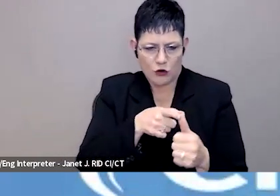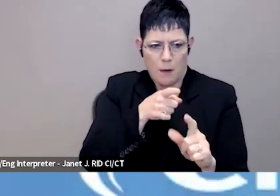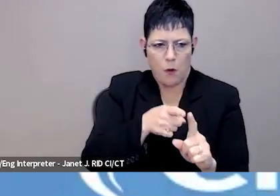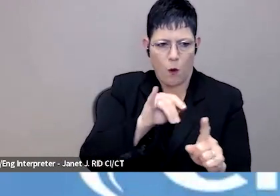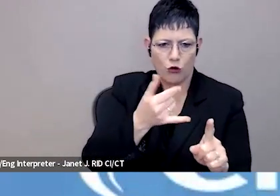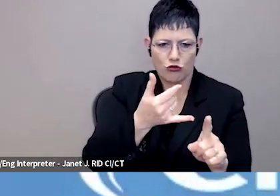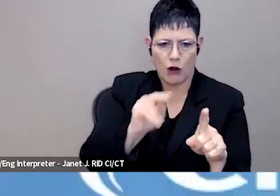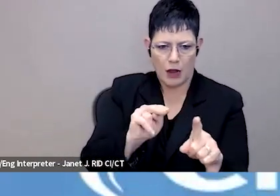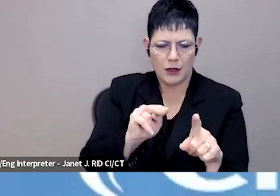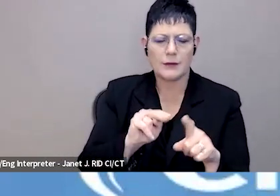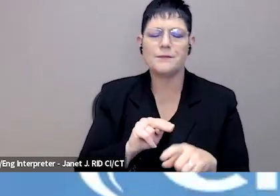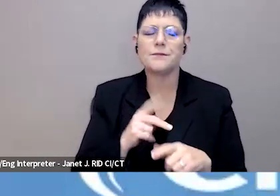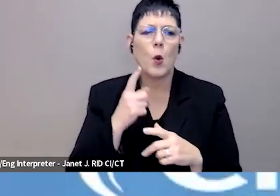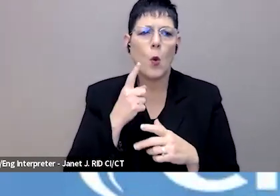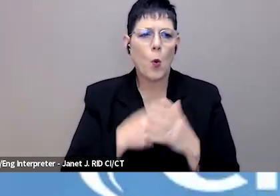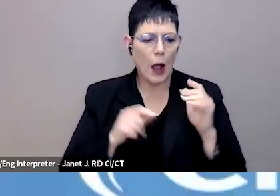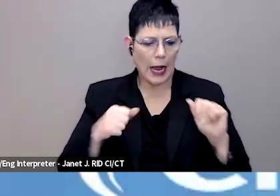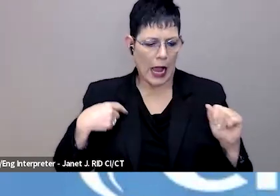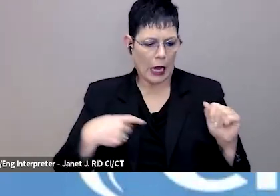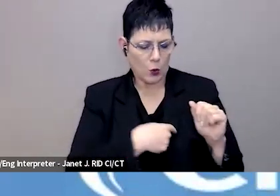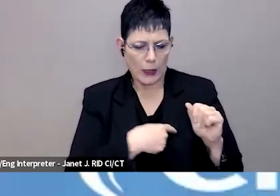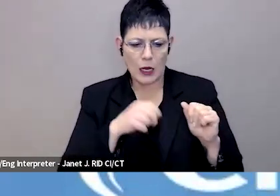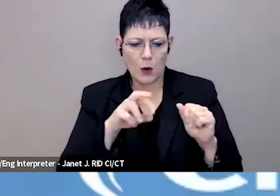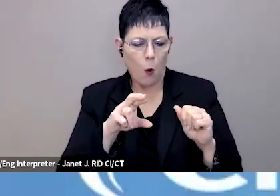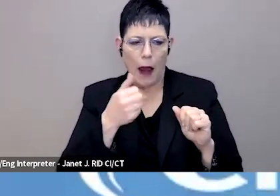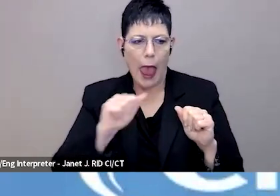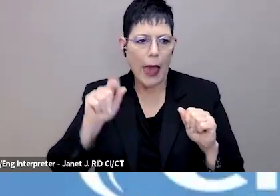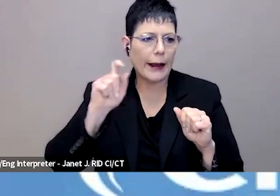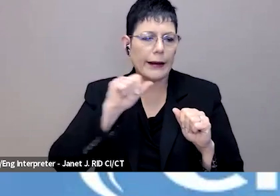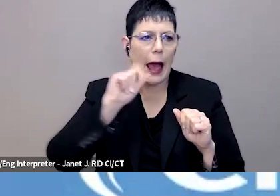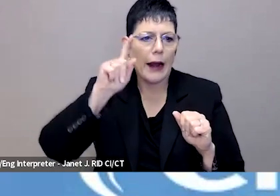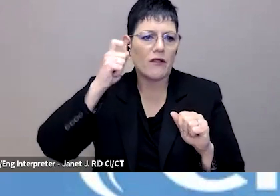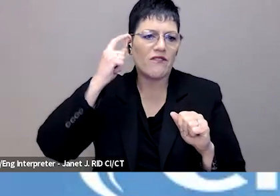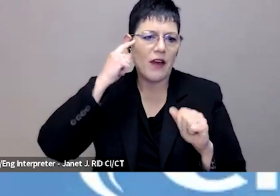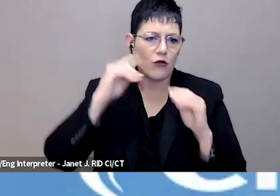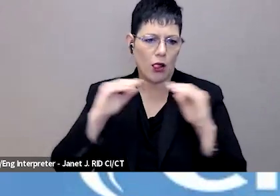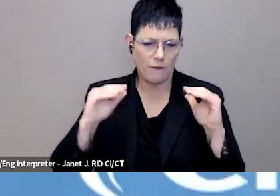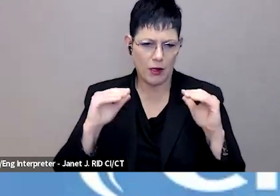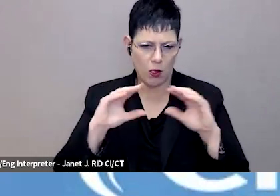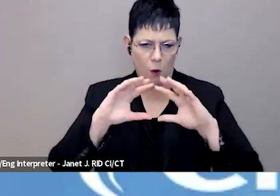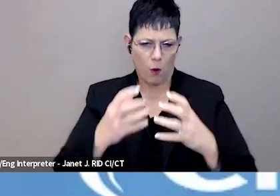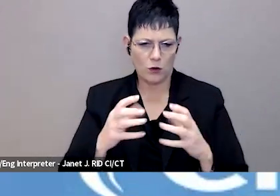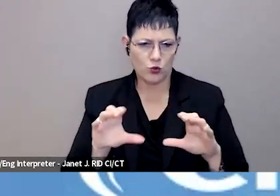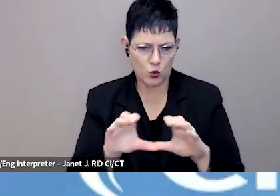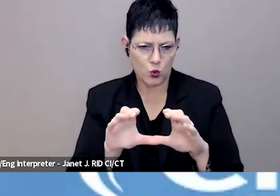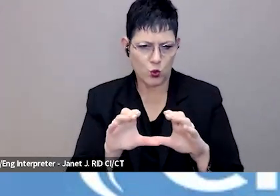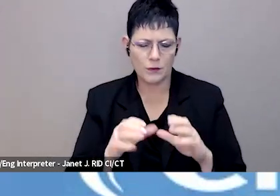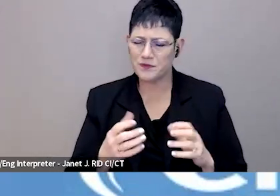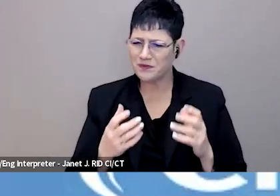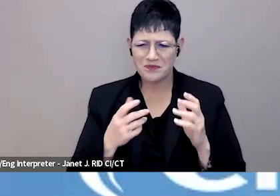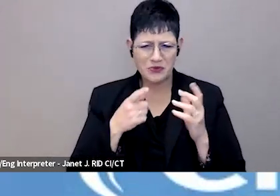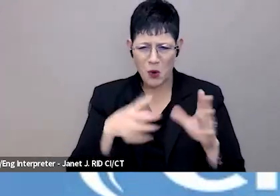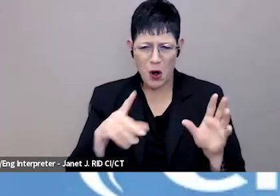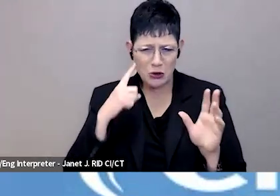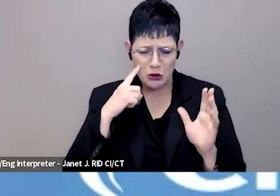Jonathan, about what organizations can do that are non-federal and not in that realm. I think many of the things you've